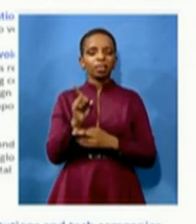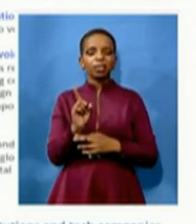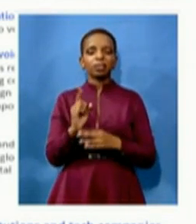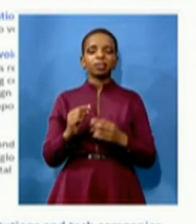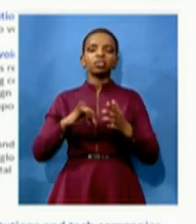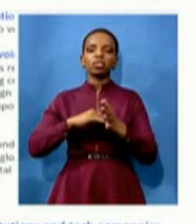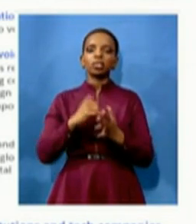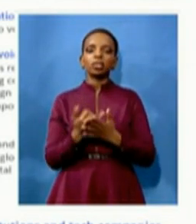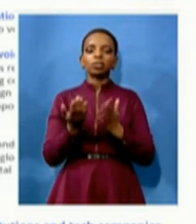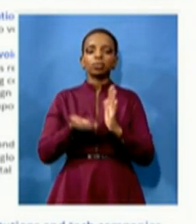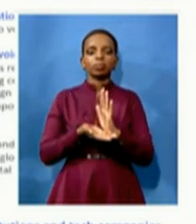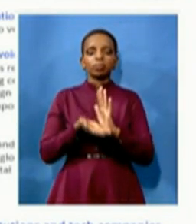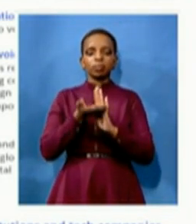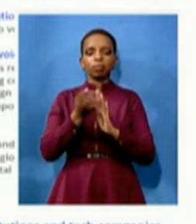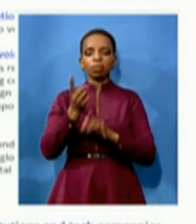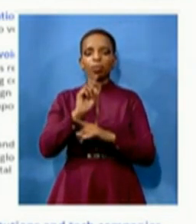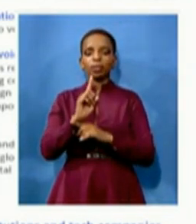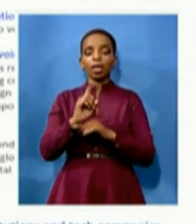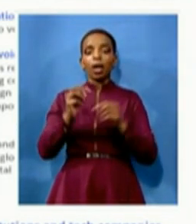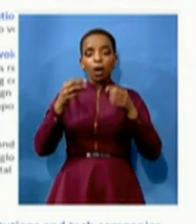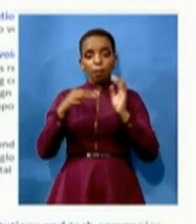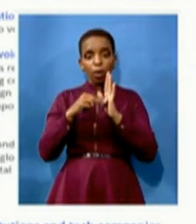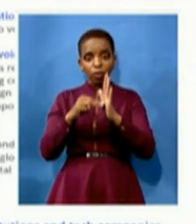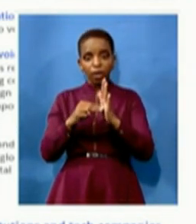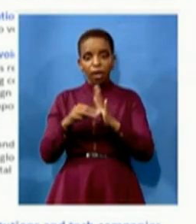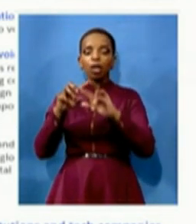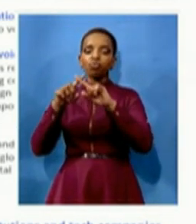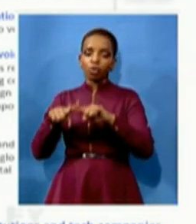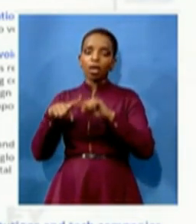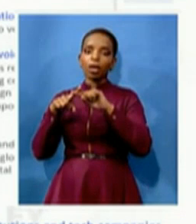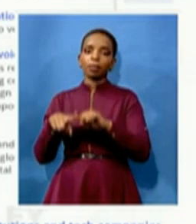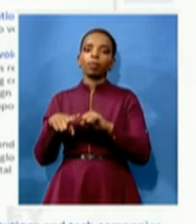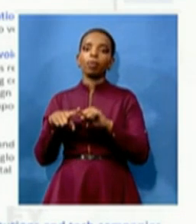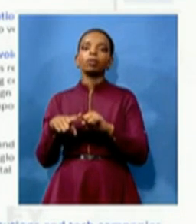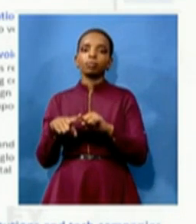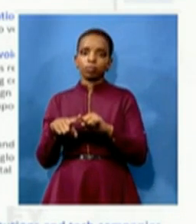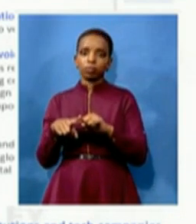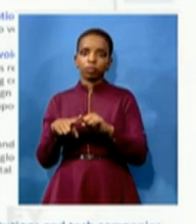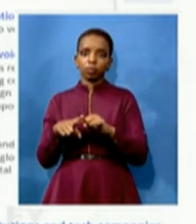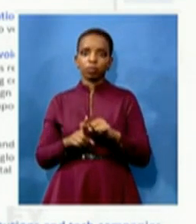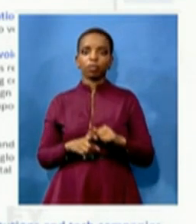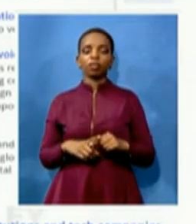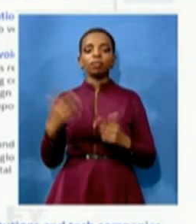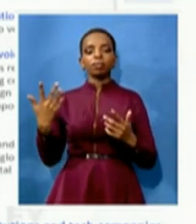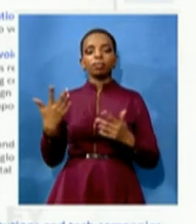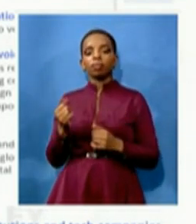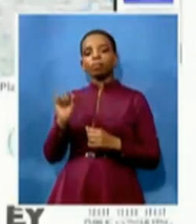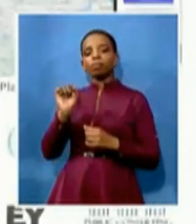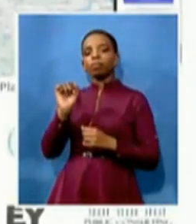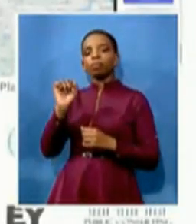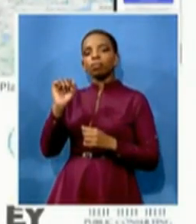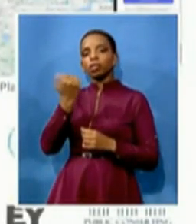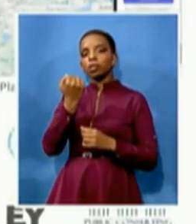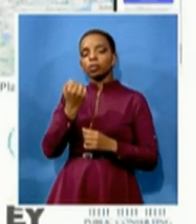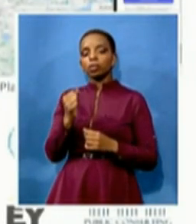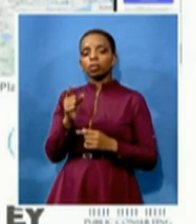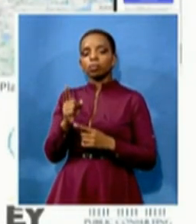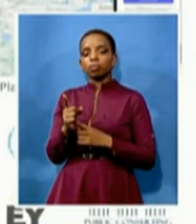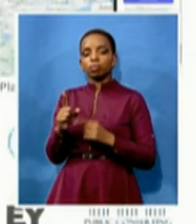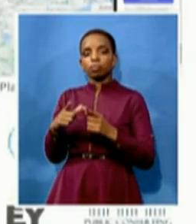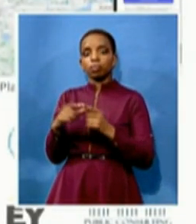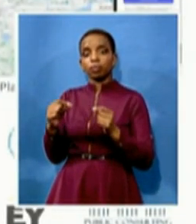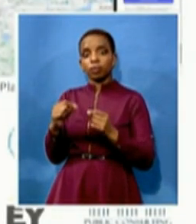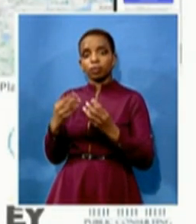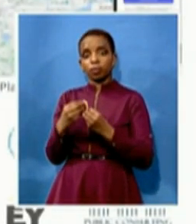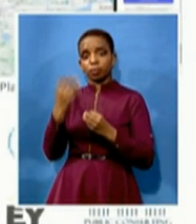the platform that we've built. We work through a QR code system. In the next 2 minutes, please. Yeah, I can. So we've built a QR